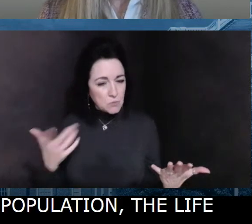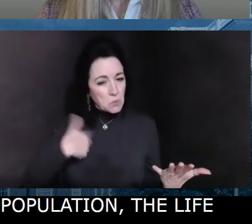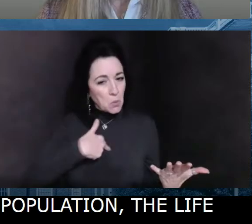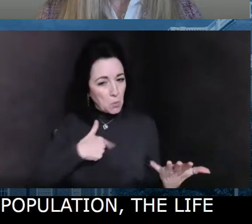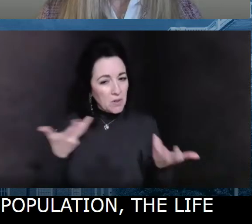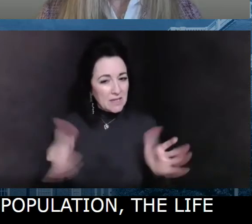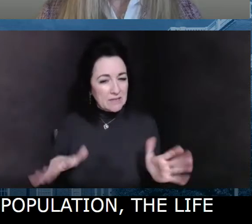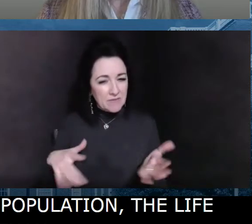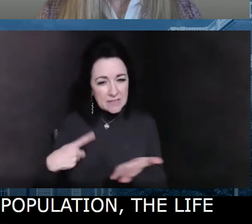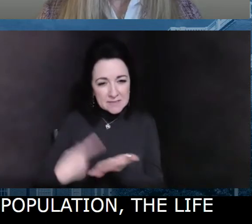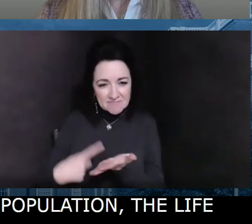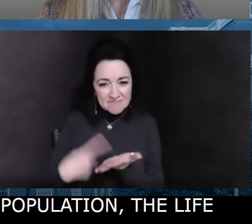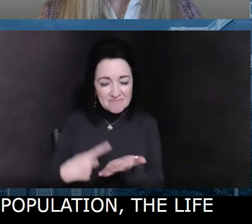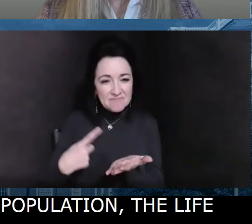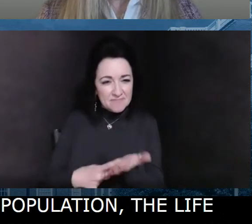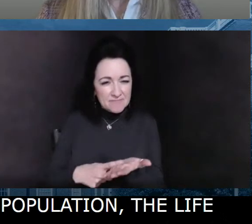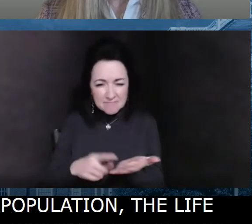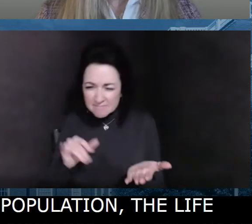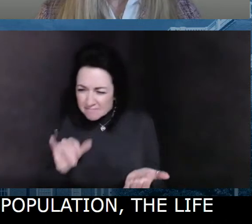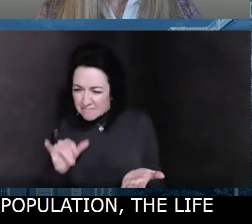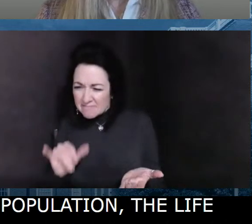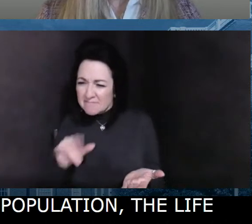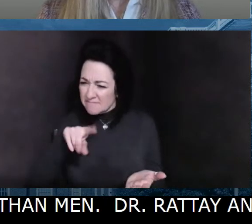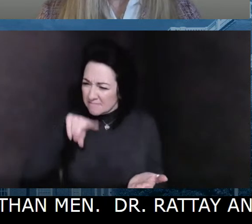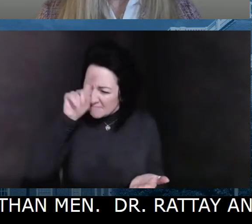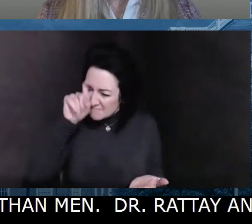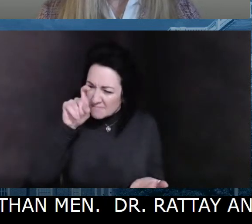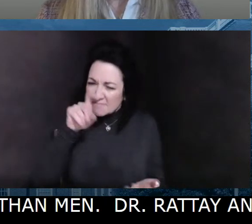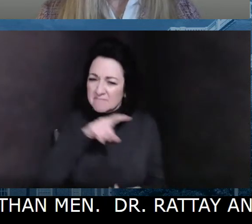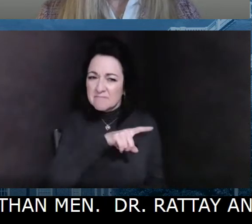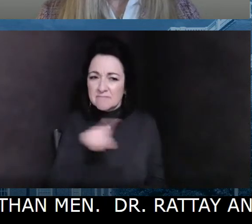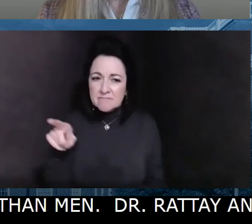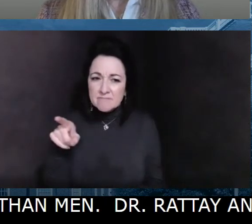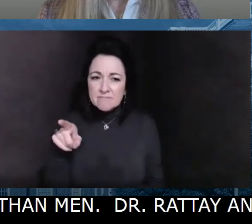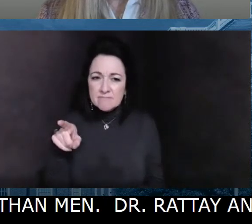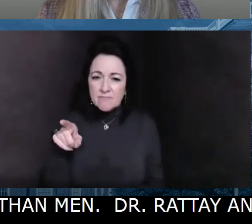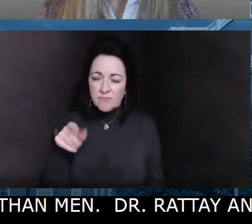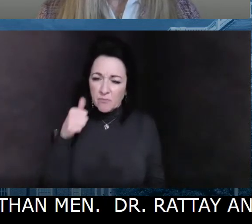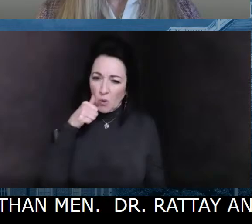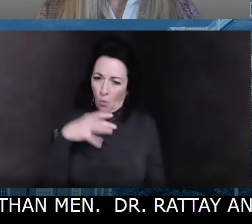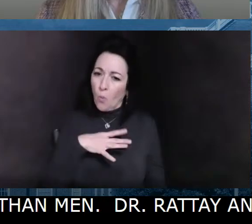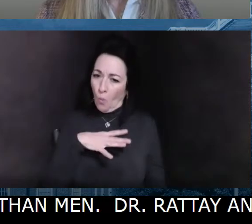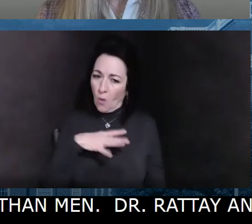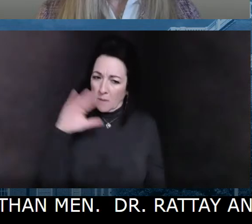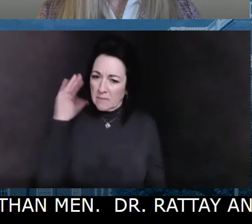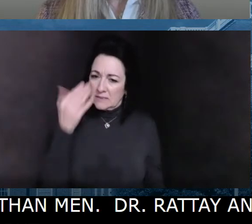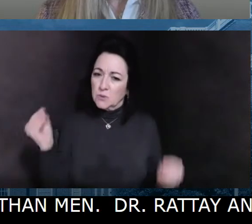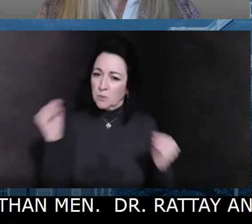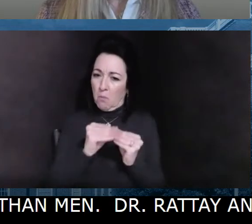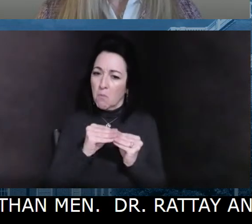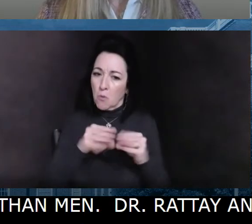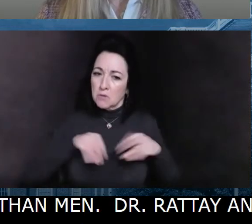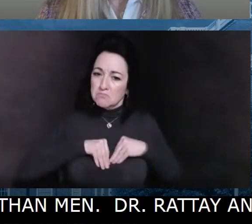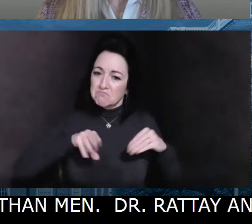that, as Amy says, that women are twice as likely to get vaccinated as men at this point.